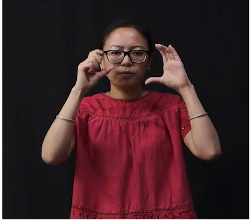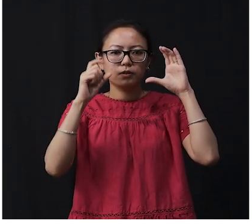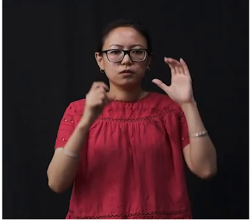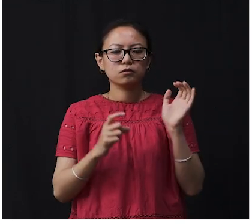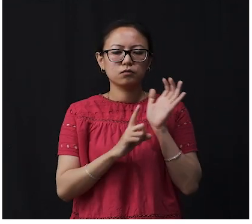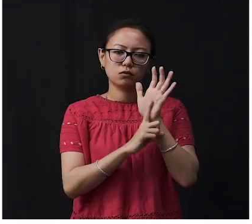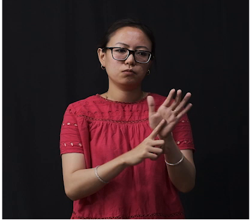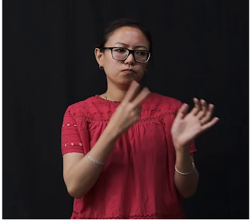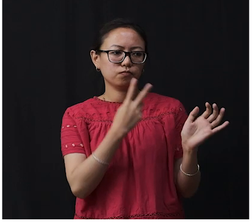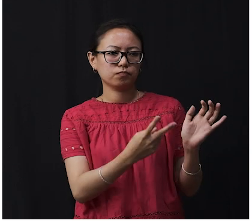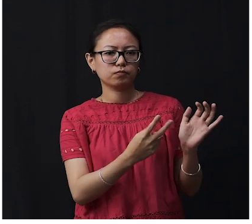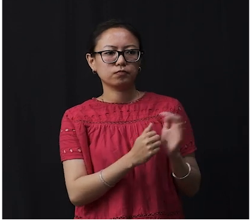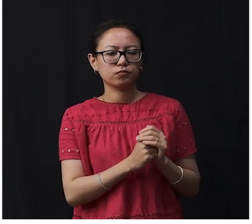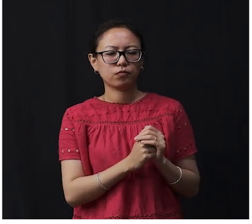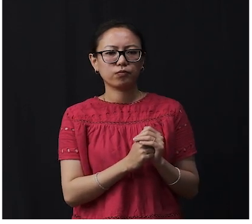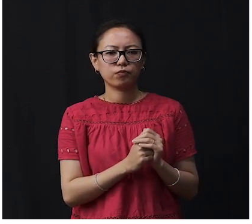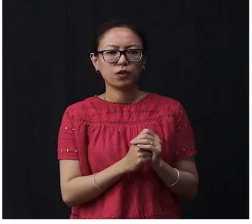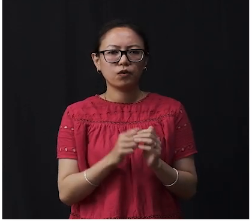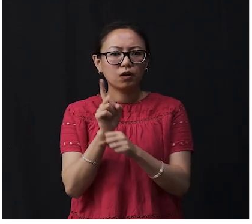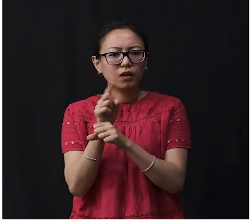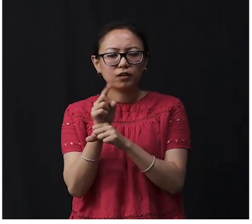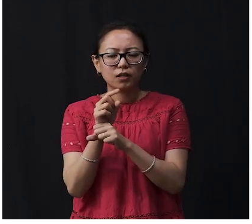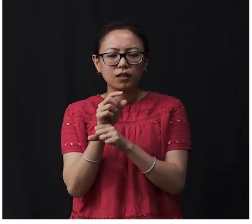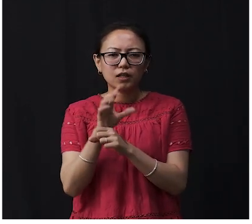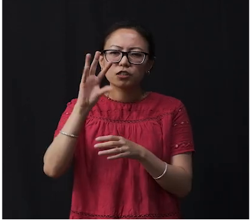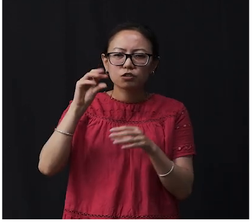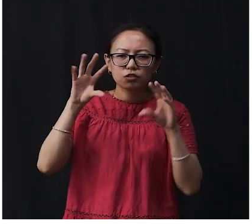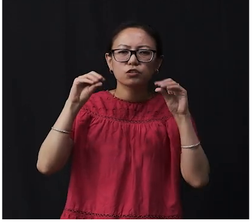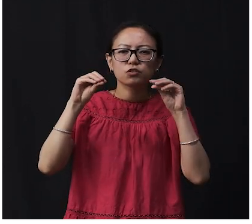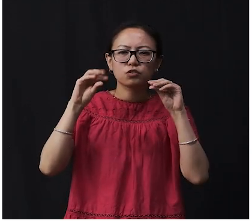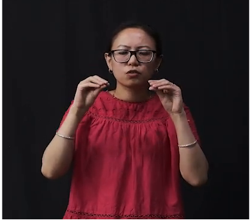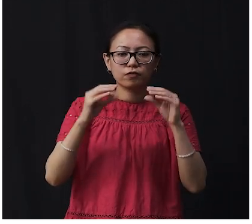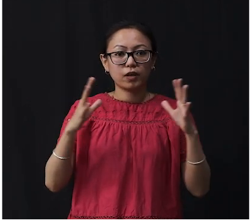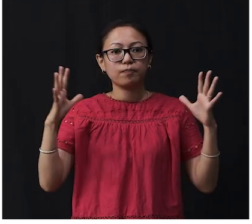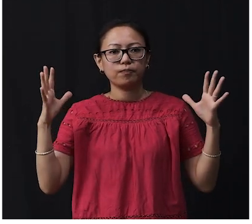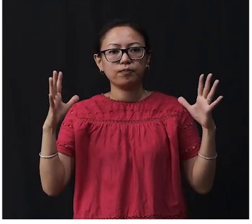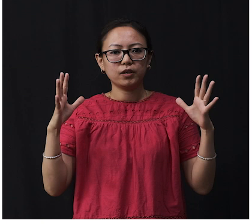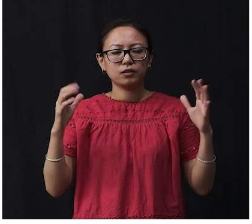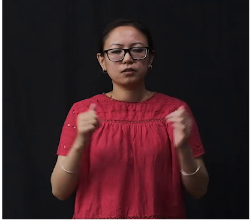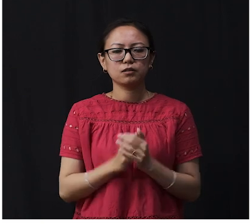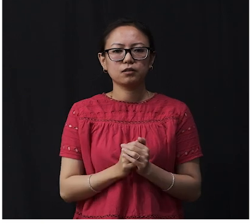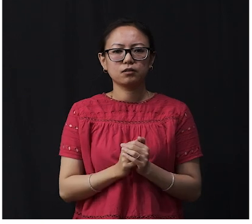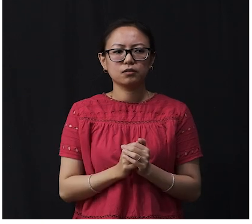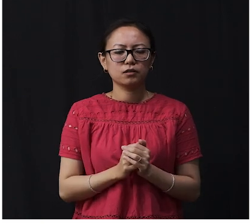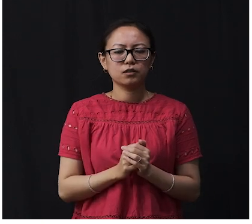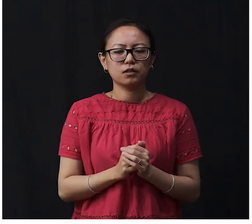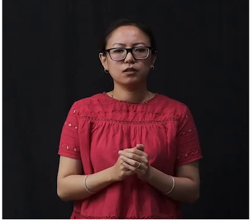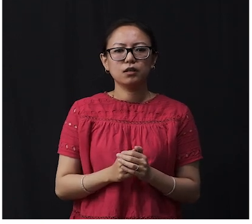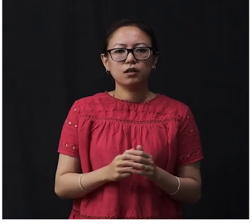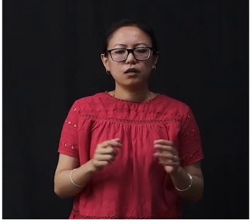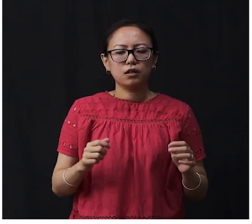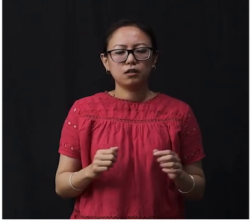tail. So the squirrel said, I will use my tail in order to keep me warm during the